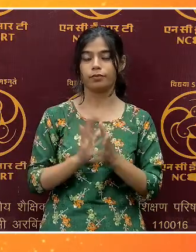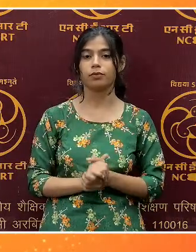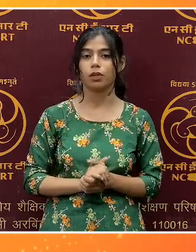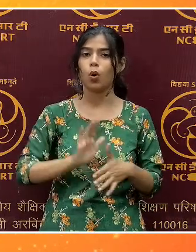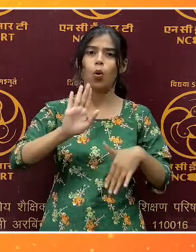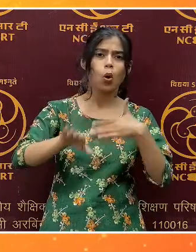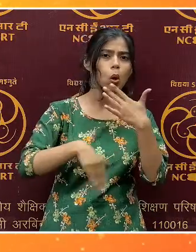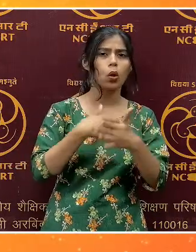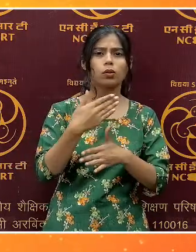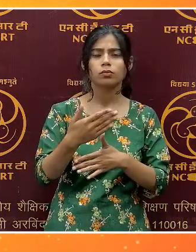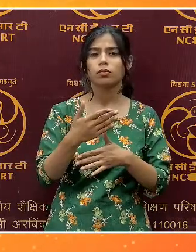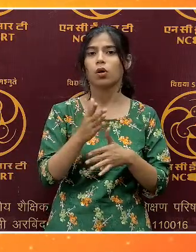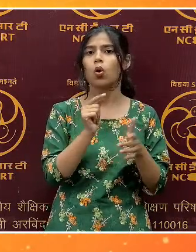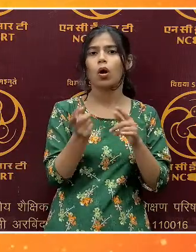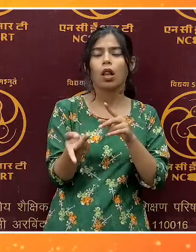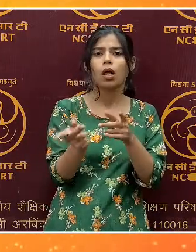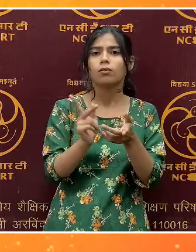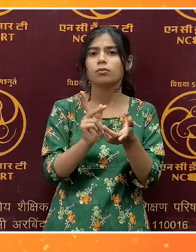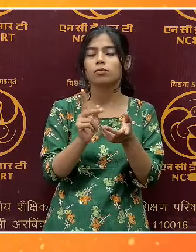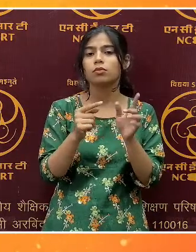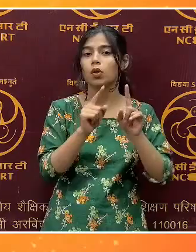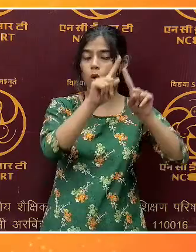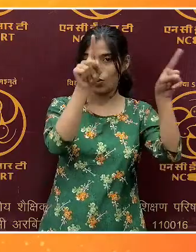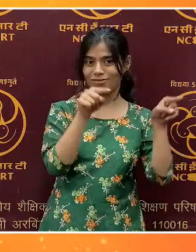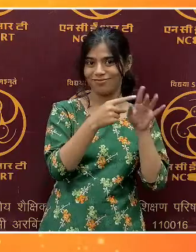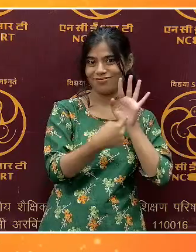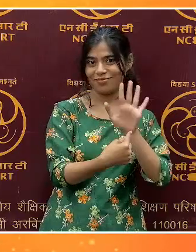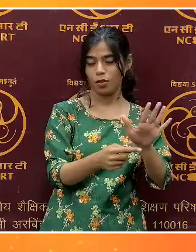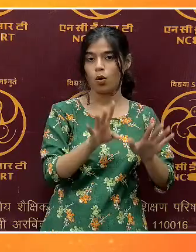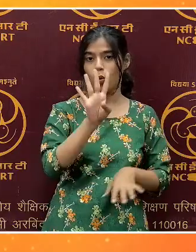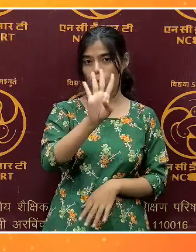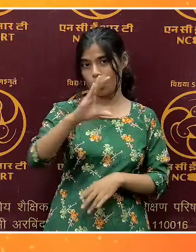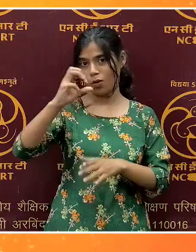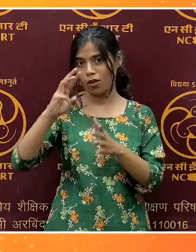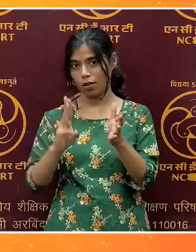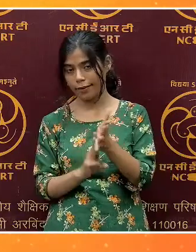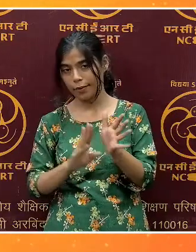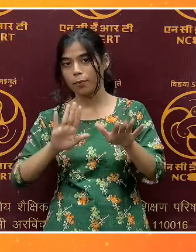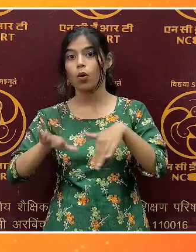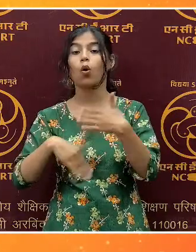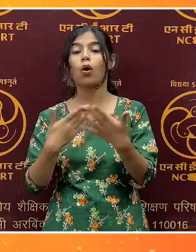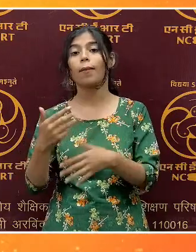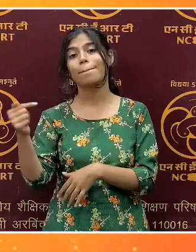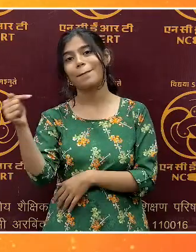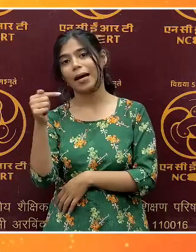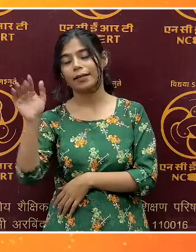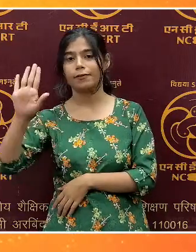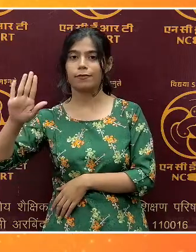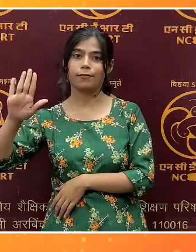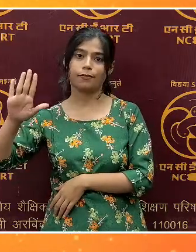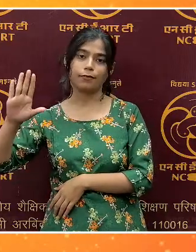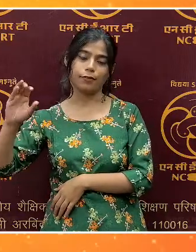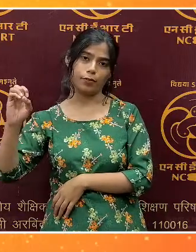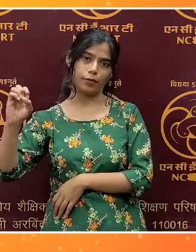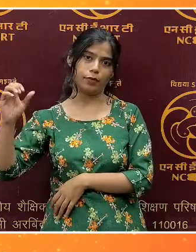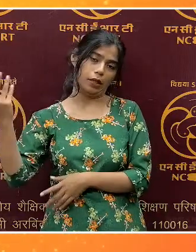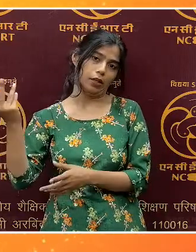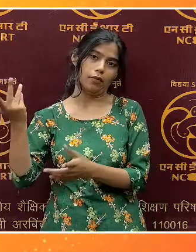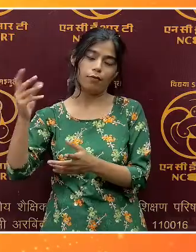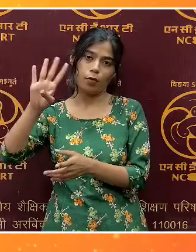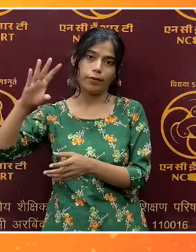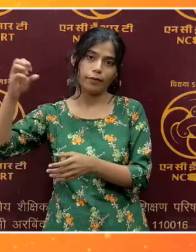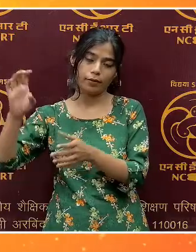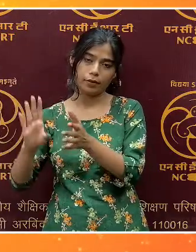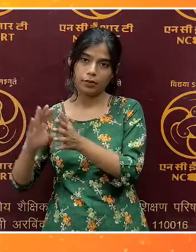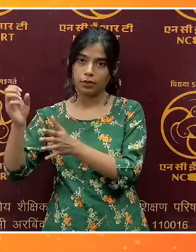diagram we have 4 centimeter and minus 45 degree P dash. Okay. So,